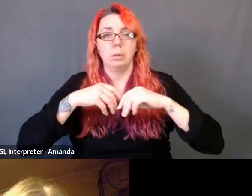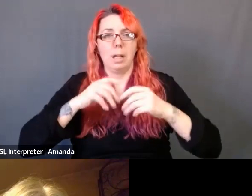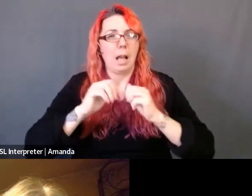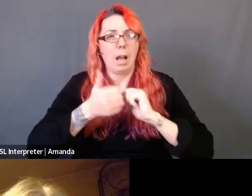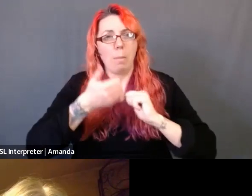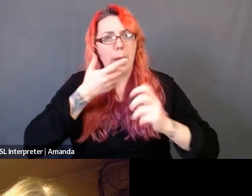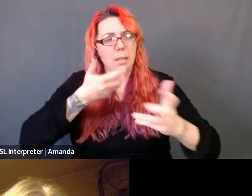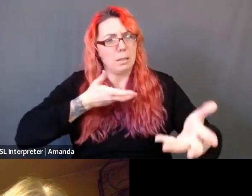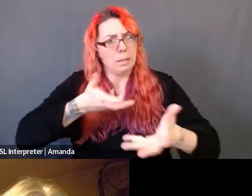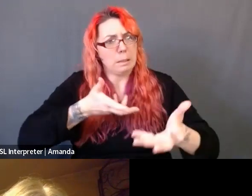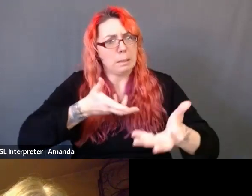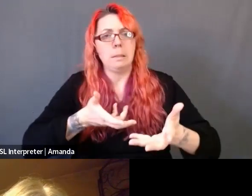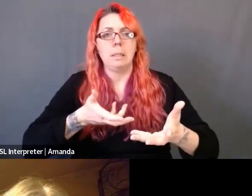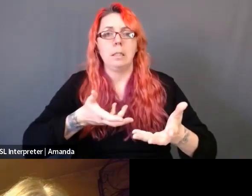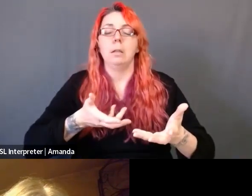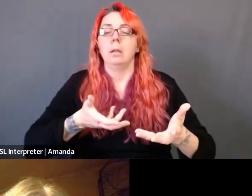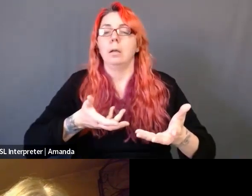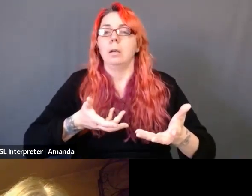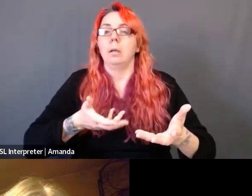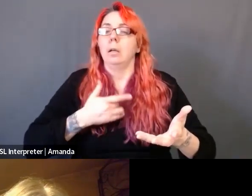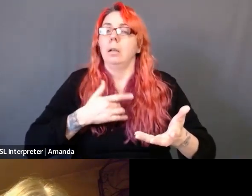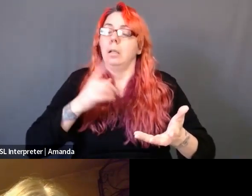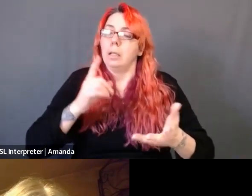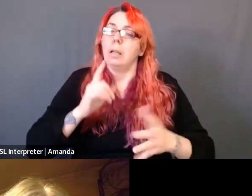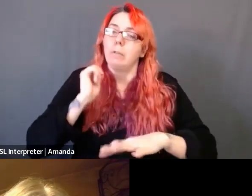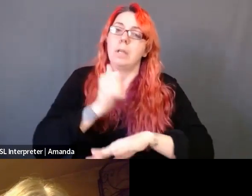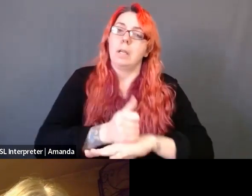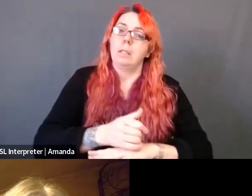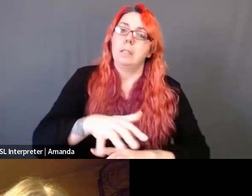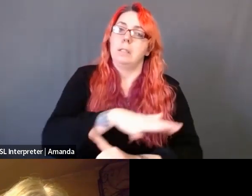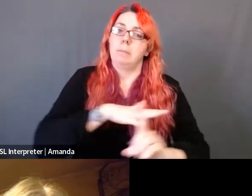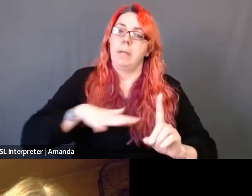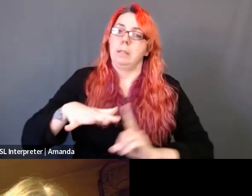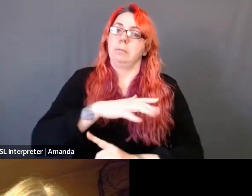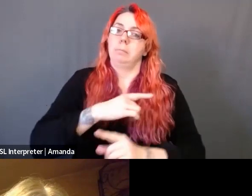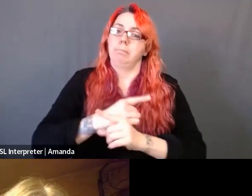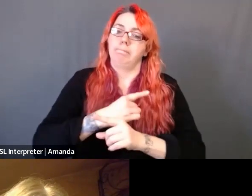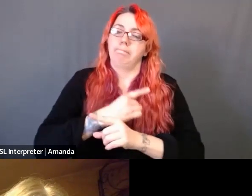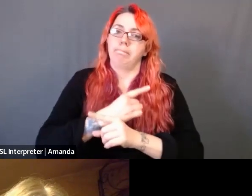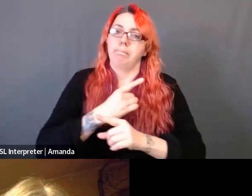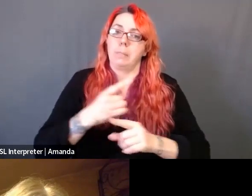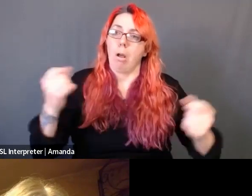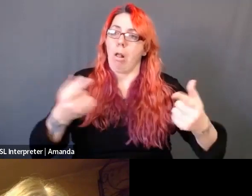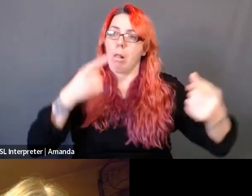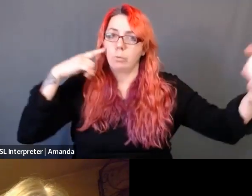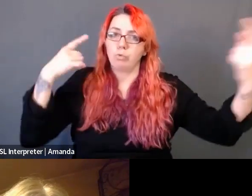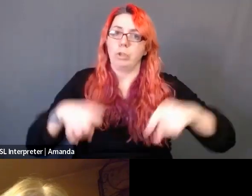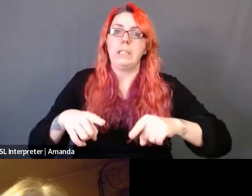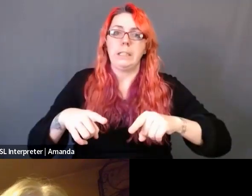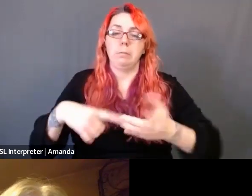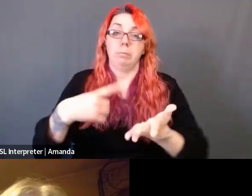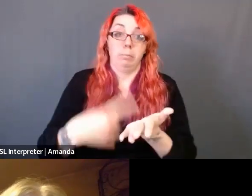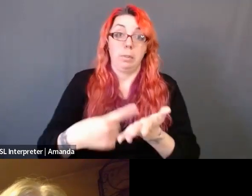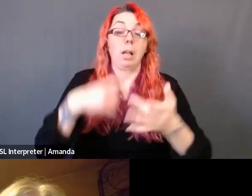said before, setting the tone. And I think it's really about how is everyone in the space having agreements about expectations for how we're going to